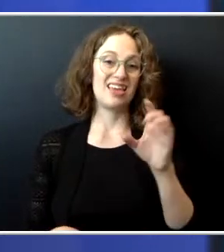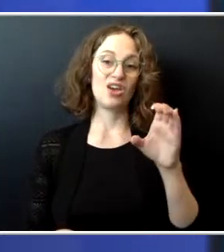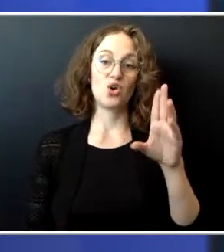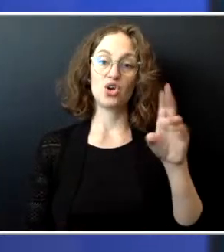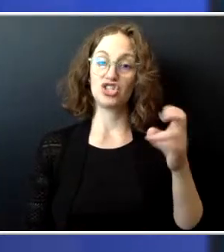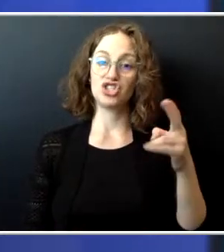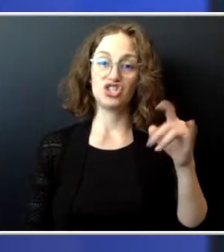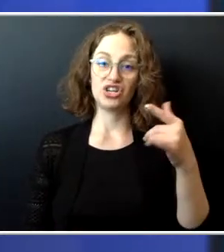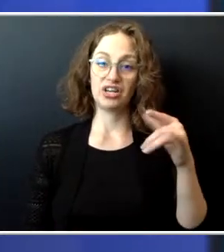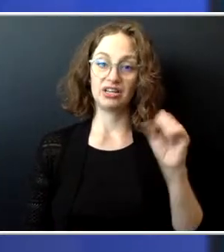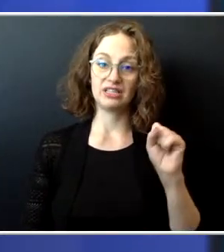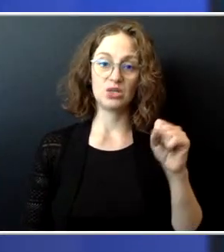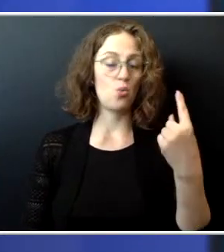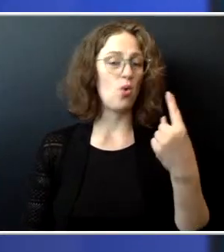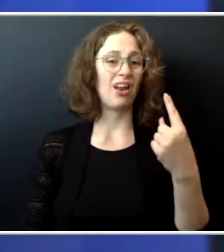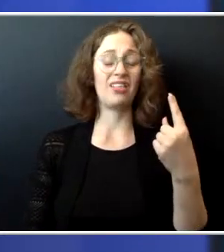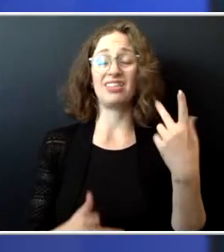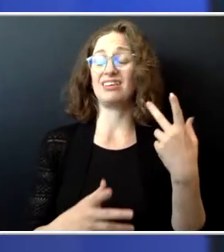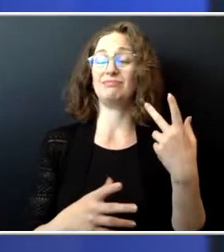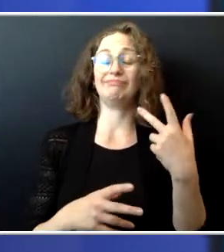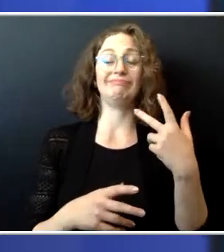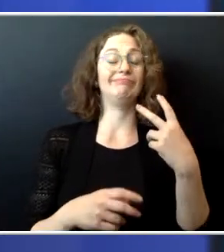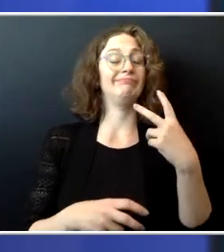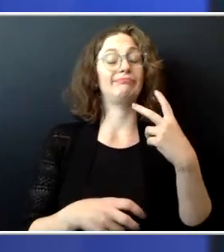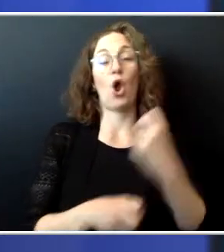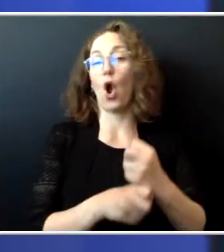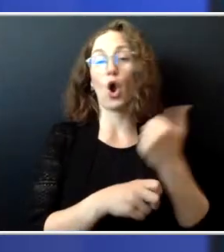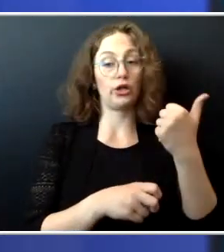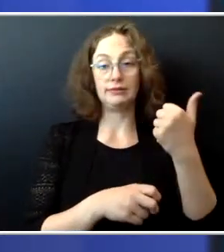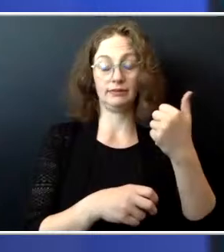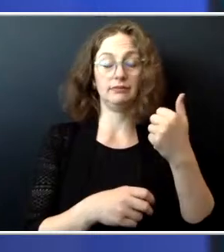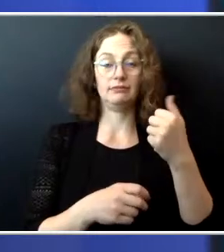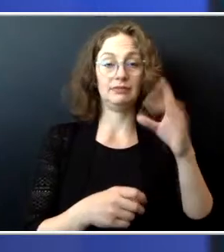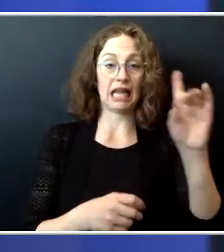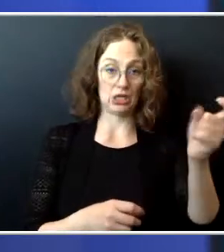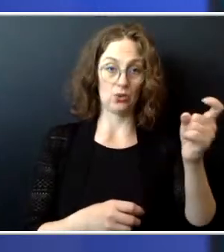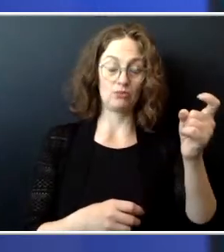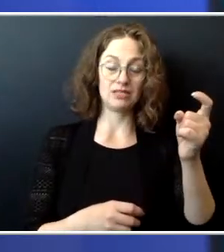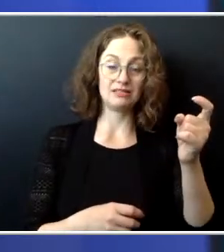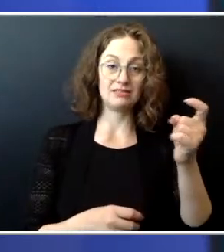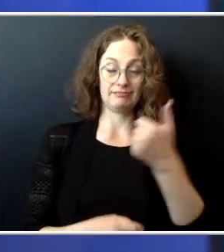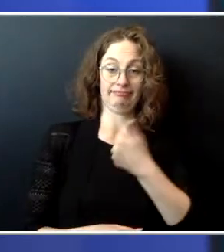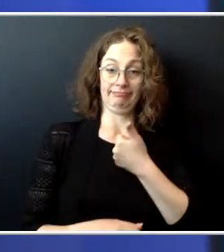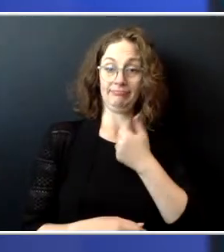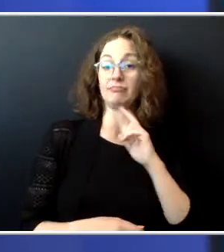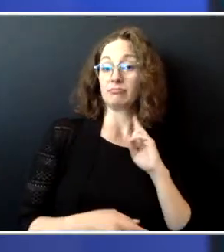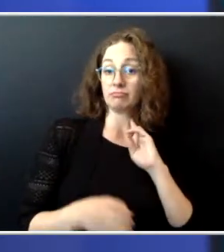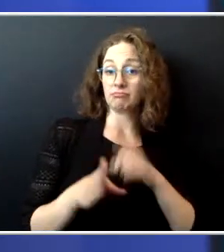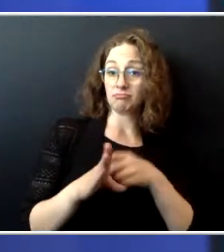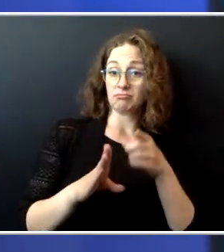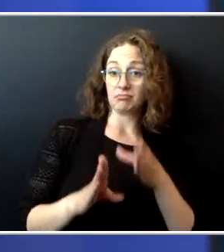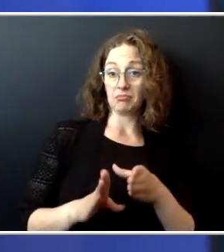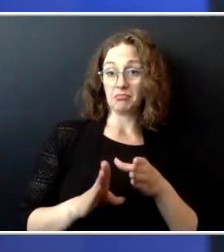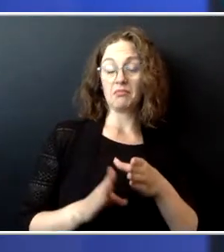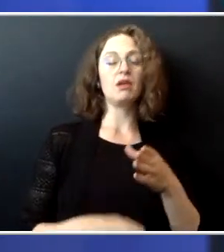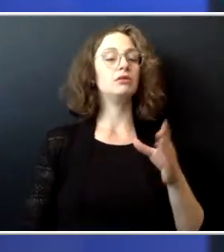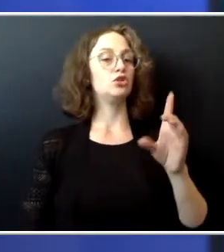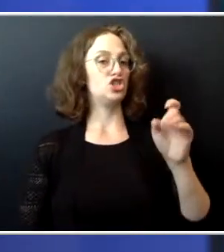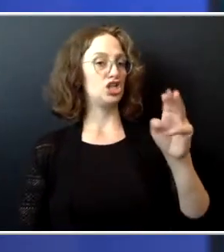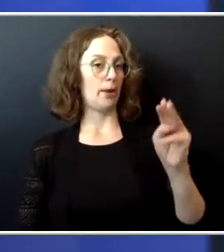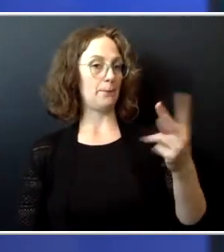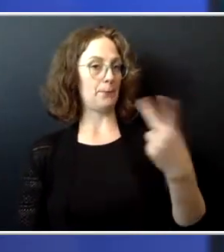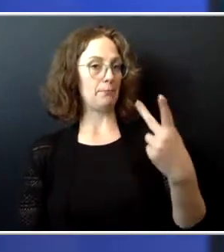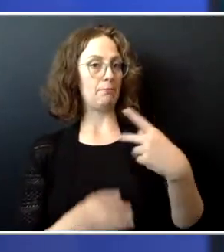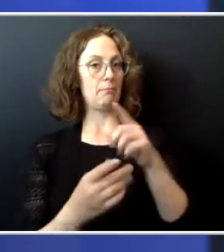as endocrinologist is diagnosed Cushing. So for Dom, because we met earlier and we did talk about increased